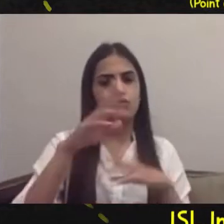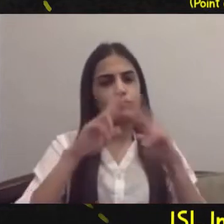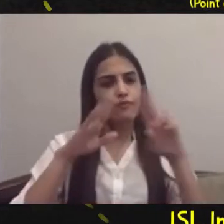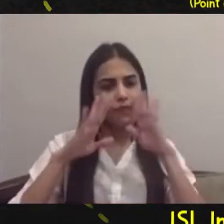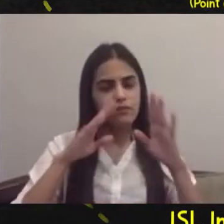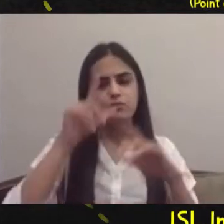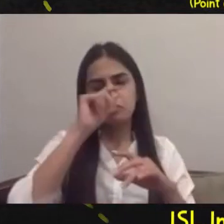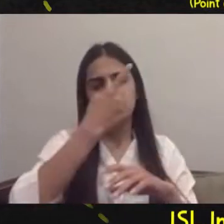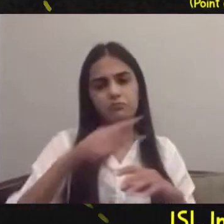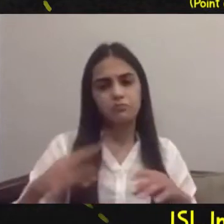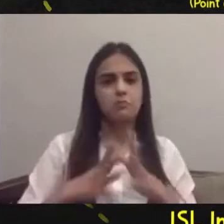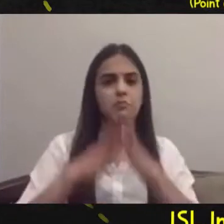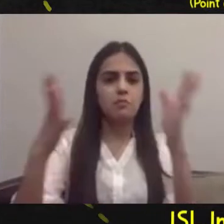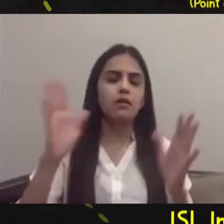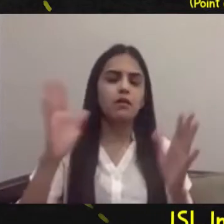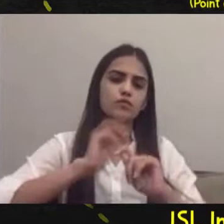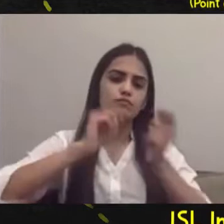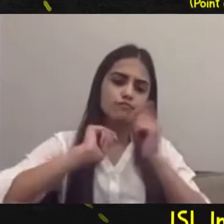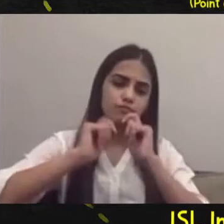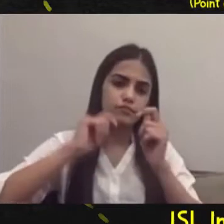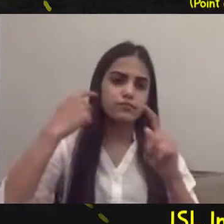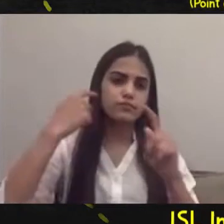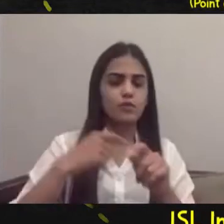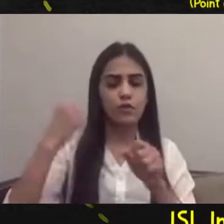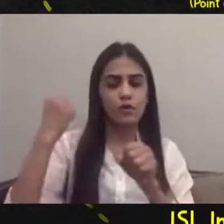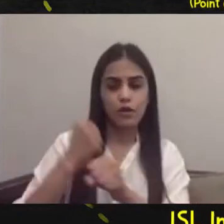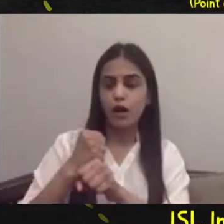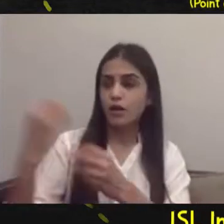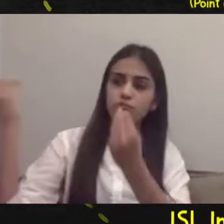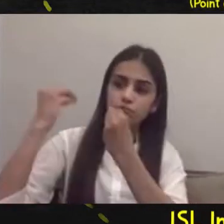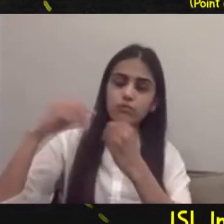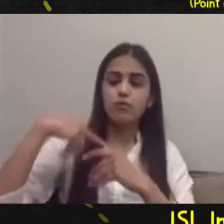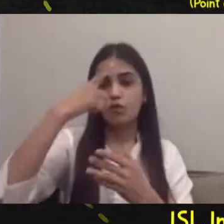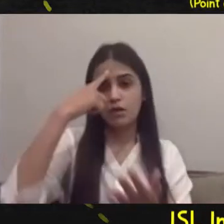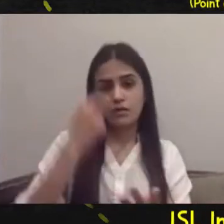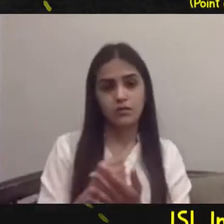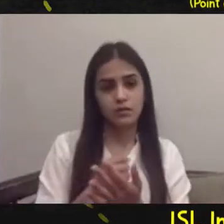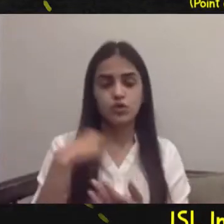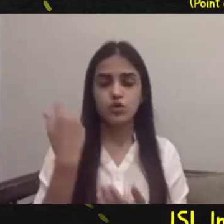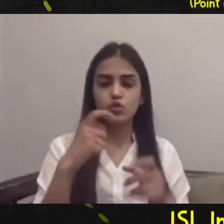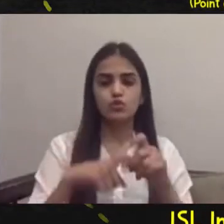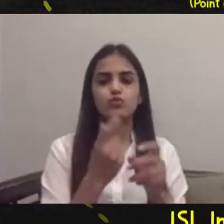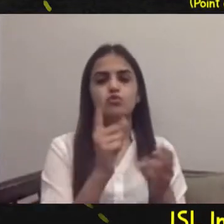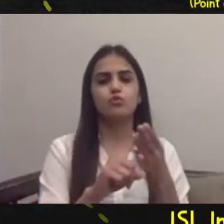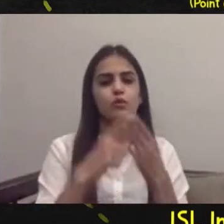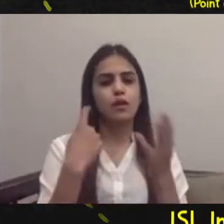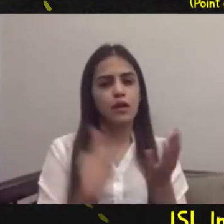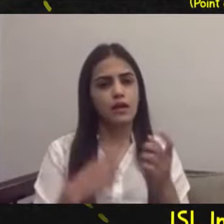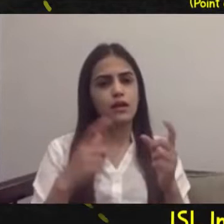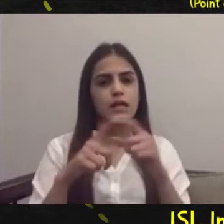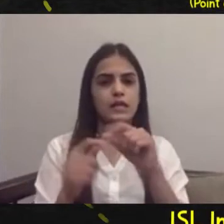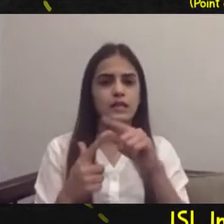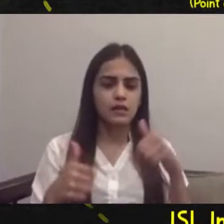several big media outlets like The Guardian had to decide whether or not to queer data by subverting its